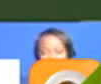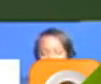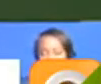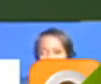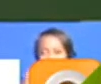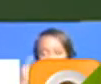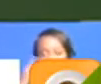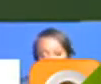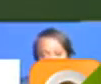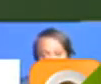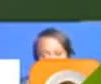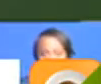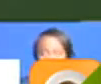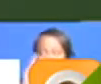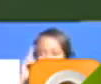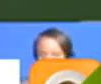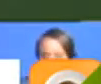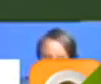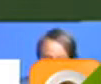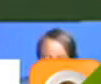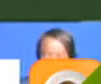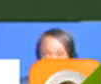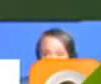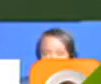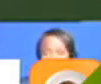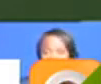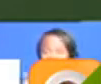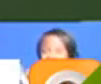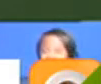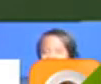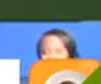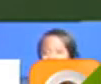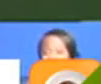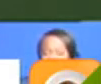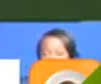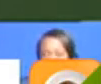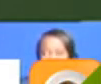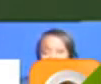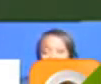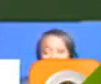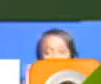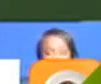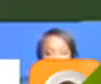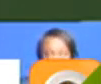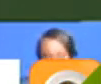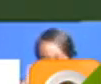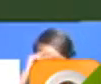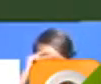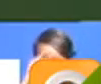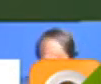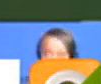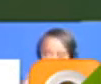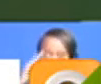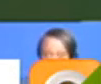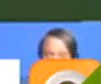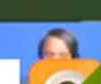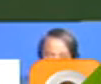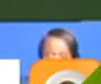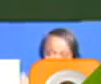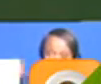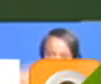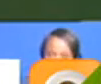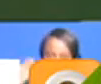ensuring that we run an accountable government by making sure that on a daily